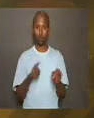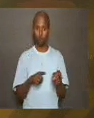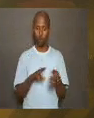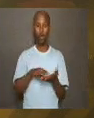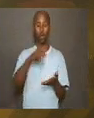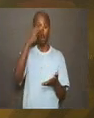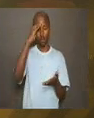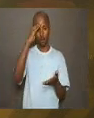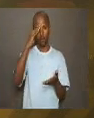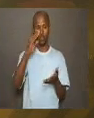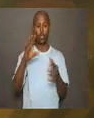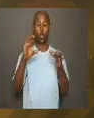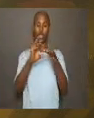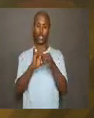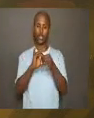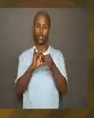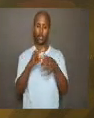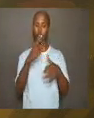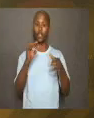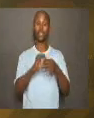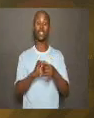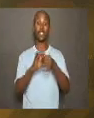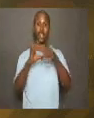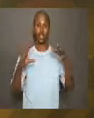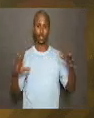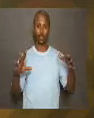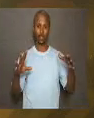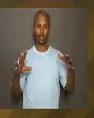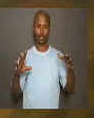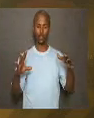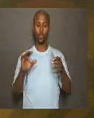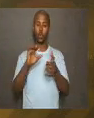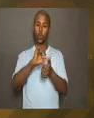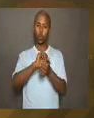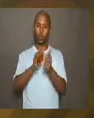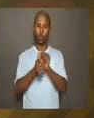learned that conjunction and disjunction are commutative,